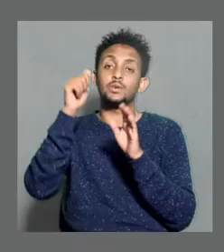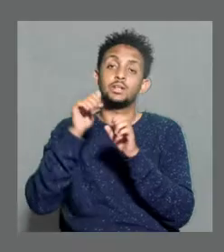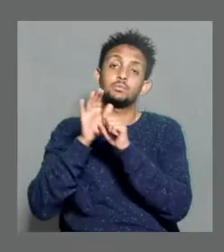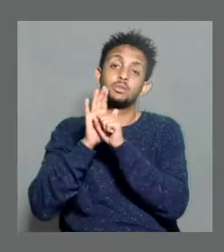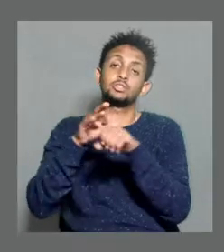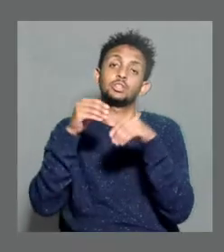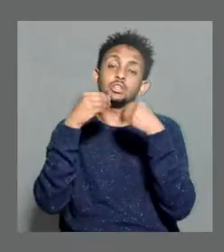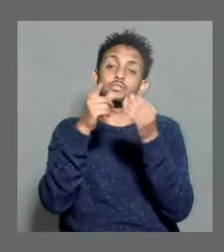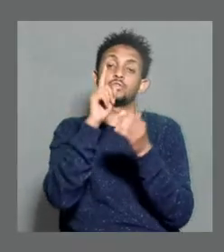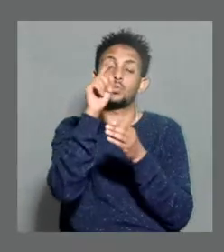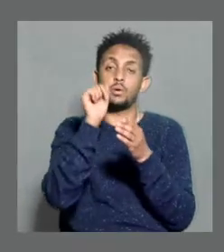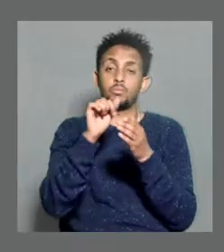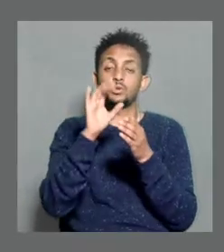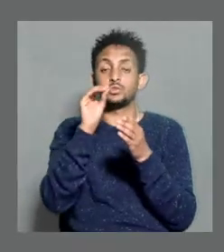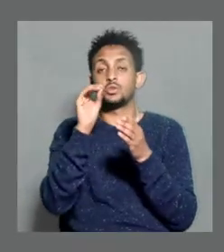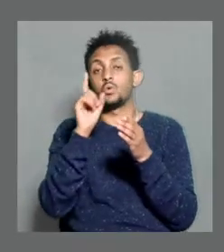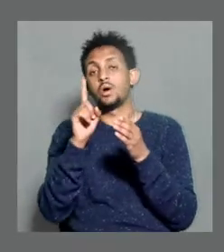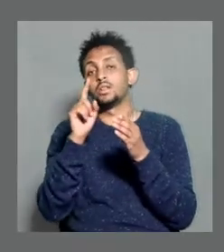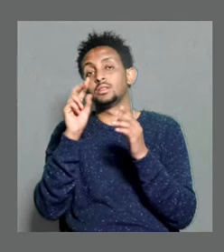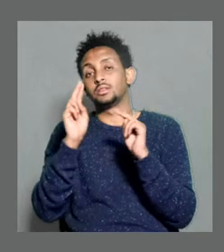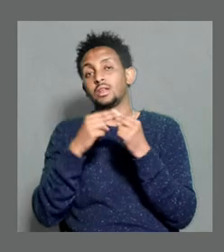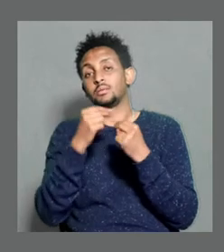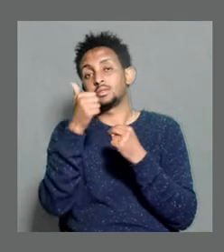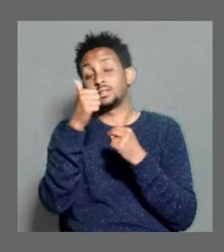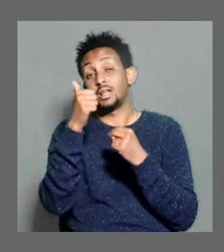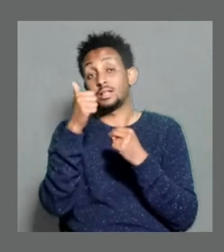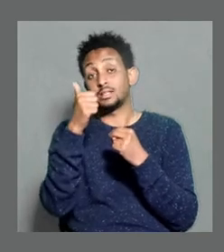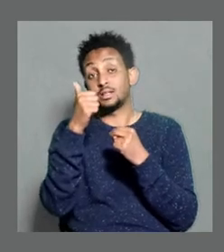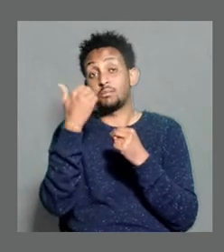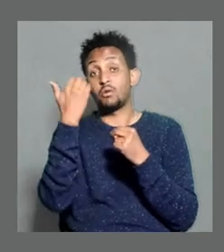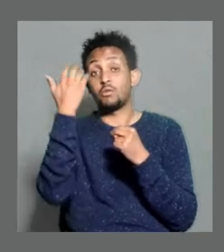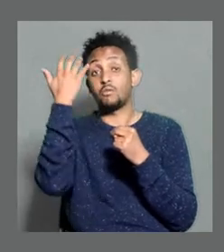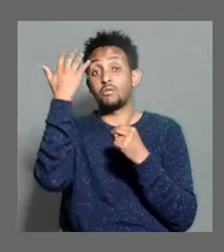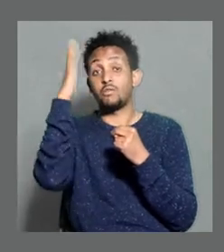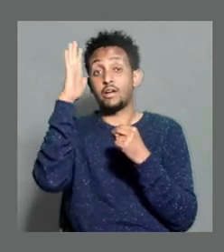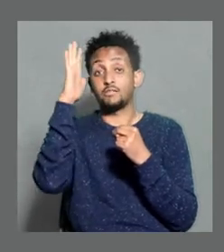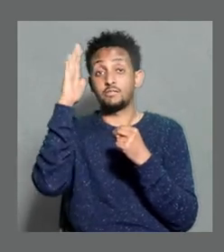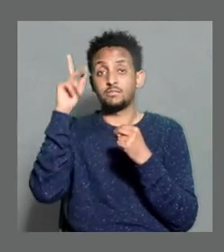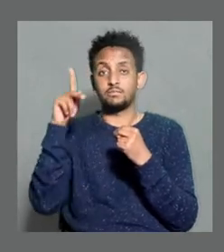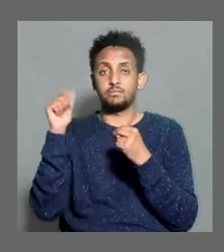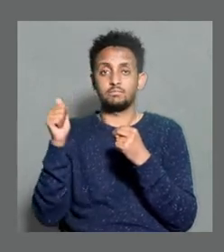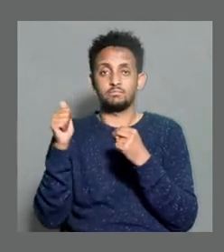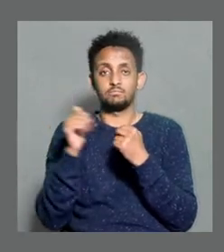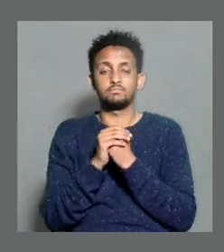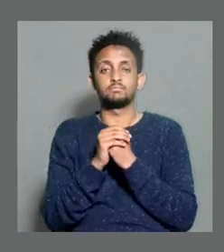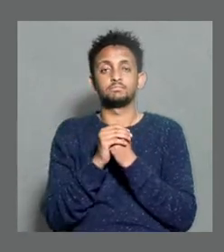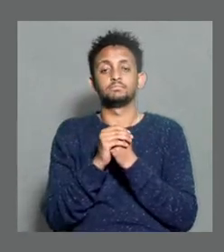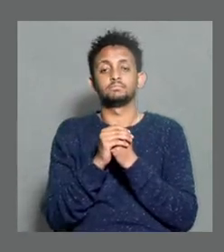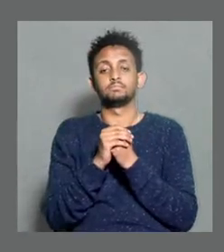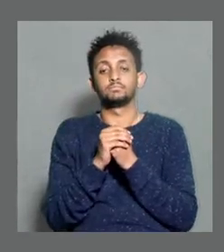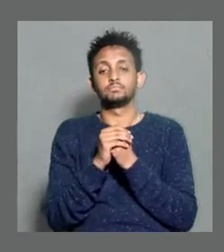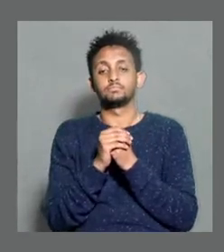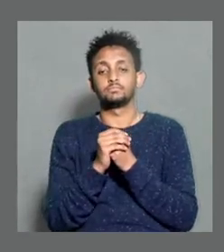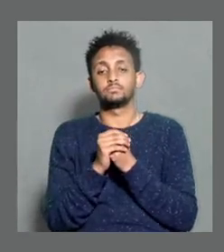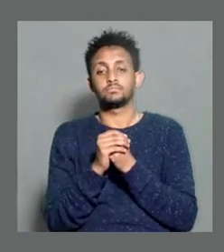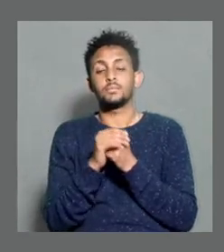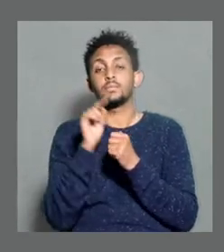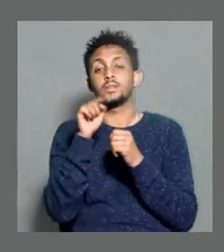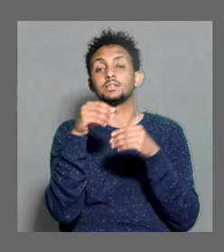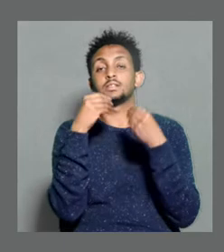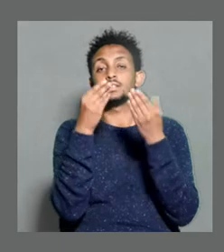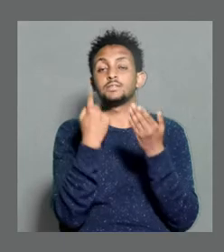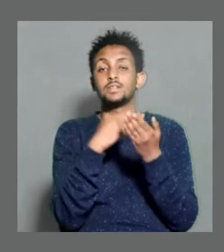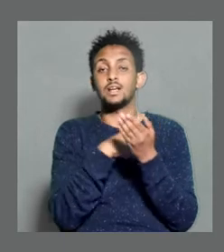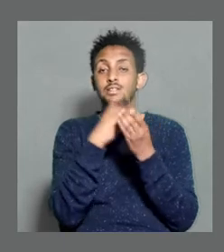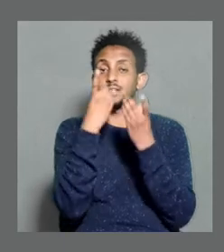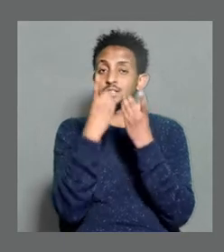already given to be 1.01 times 10 to the power of 5 Pascal. Okay? And this gives us